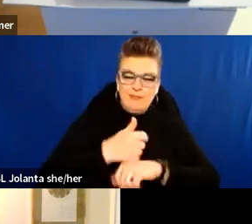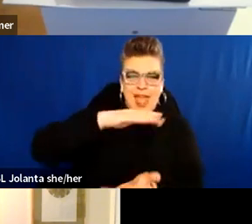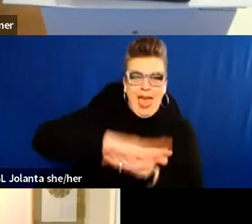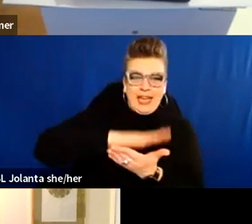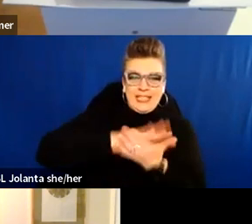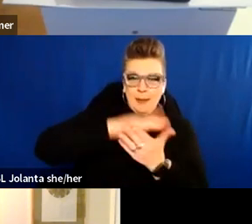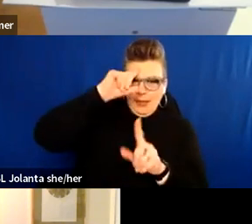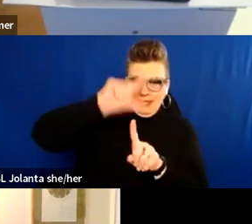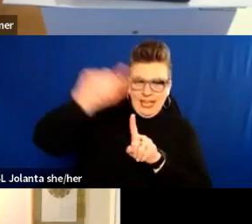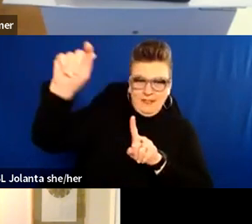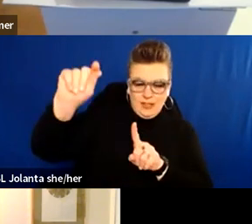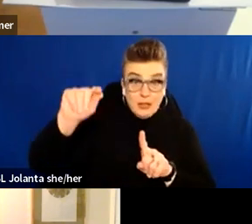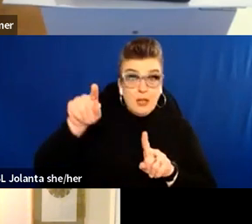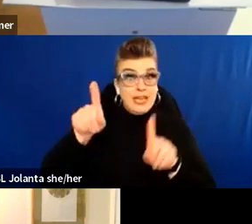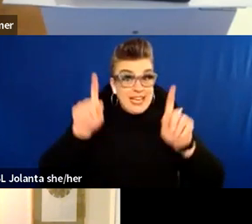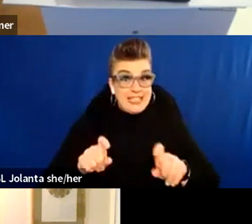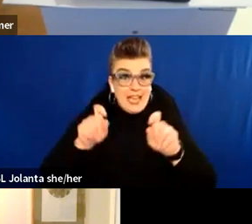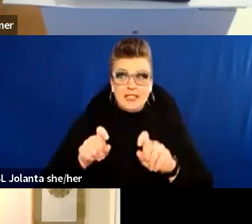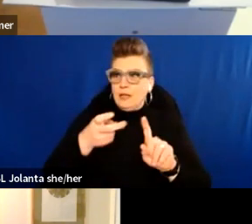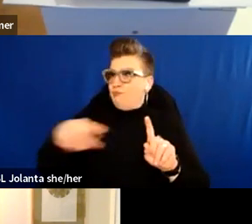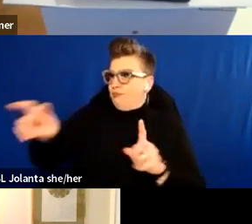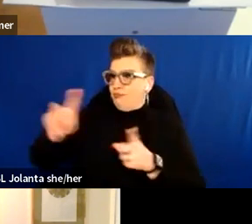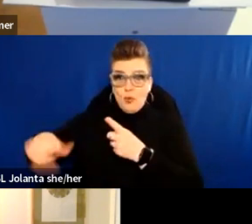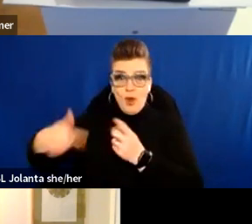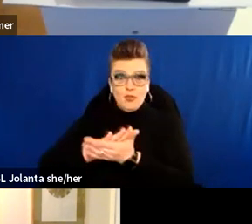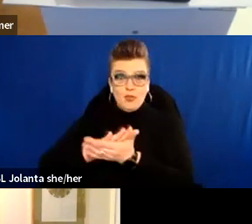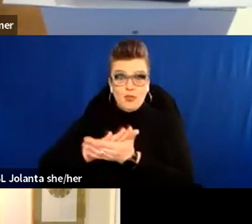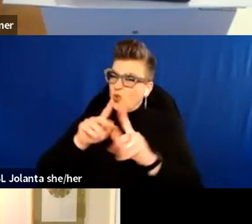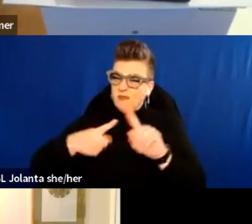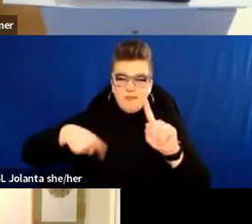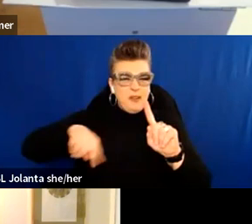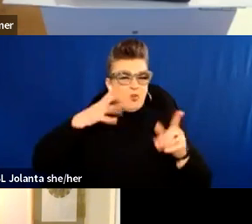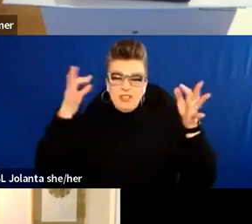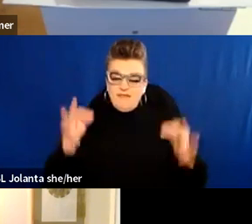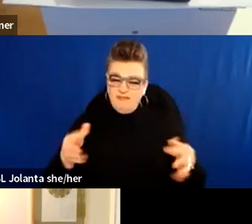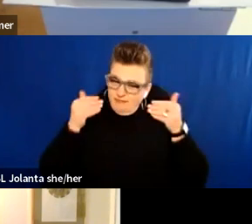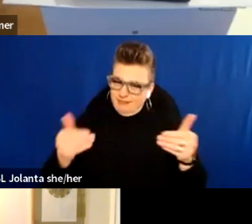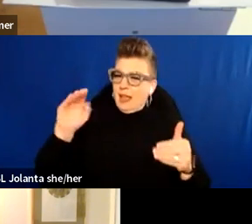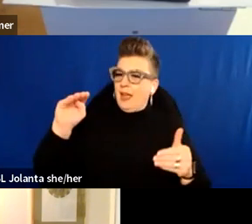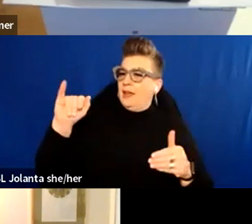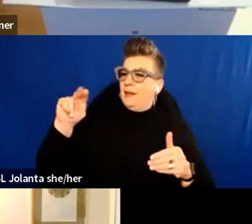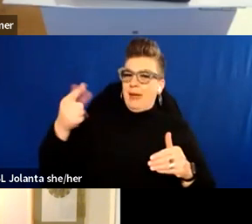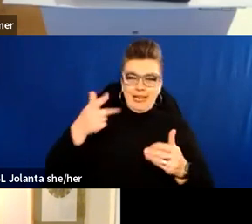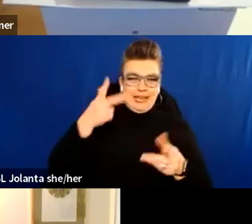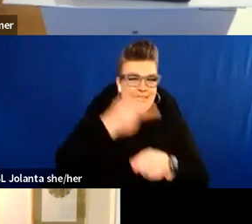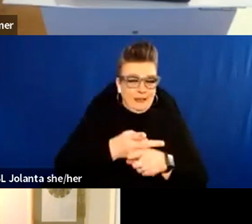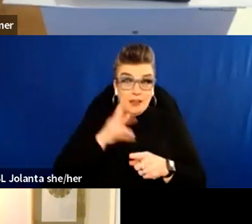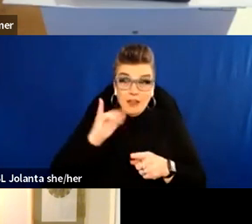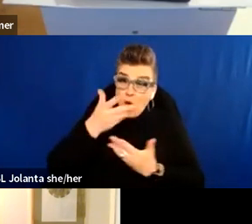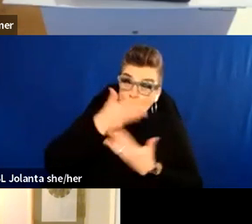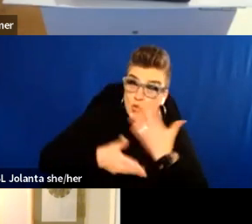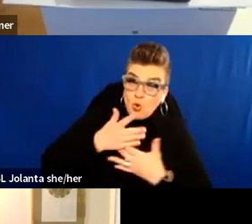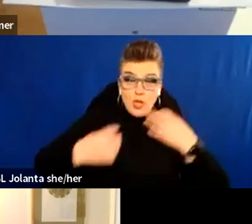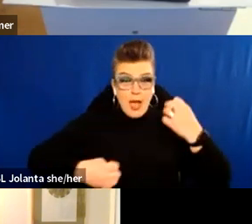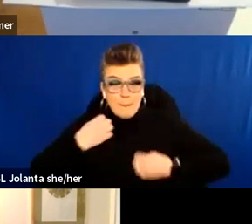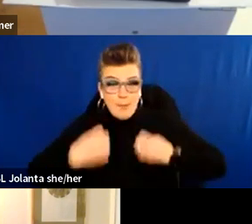manning families chose to stay at the manning for our family the social emotional benefits are invaluable this fall